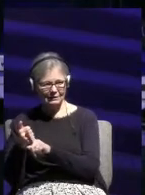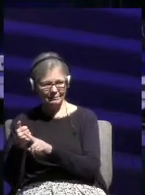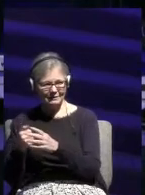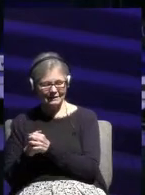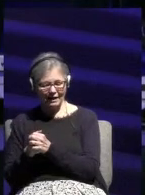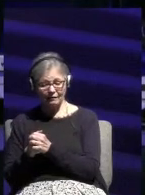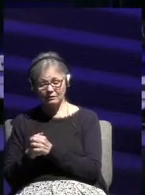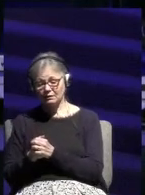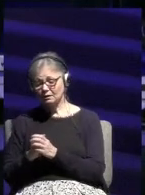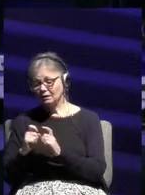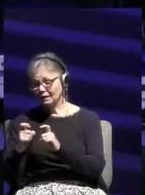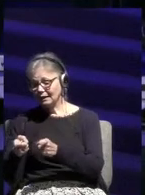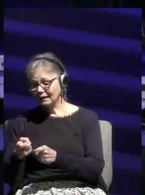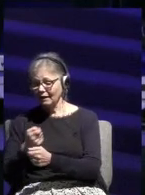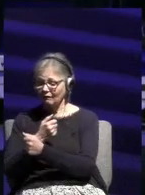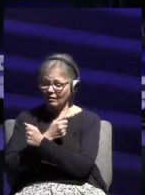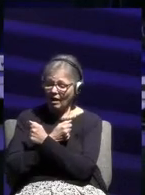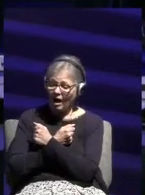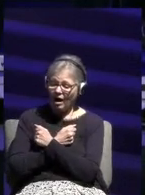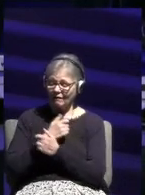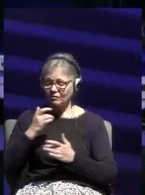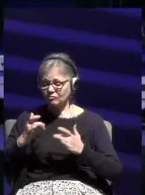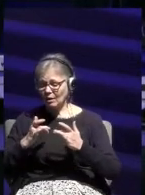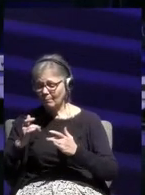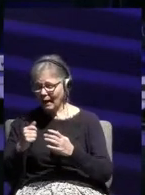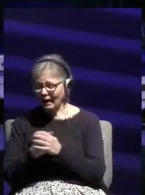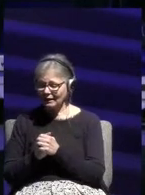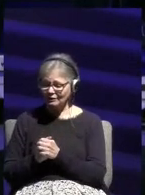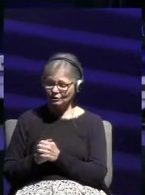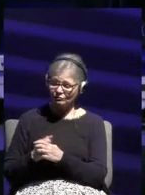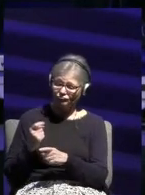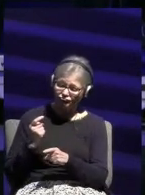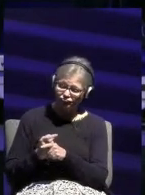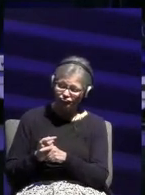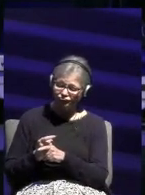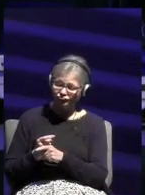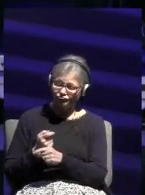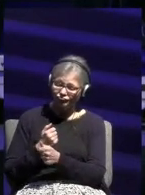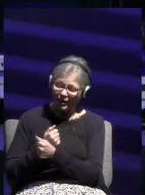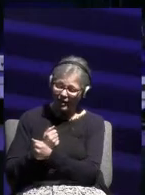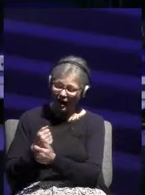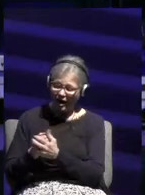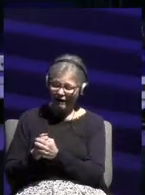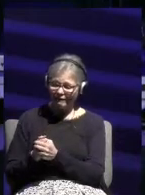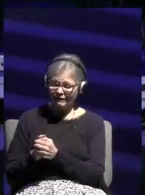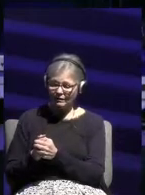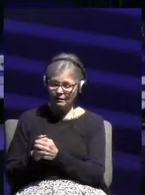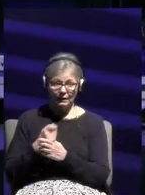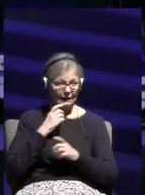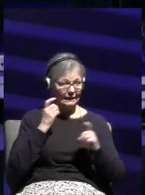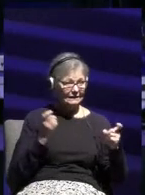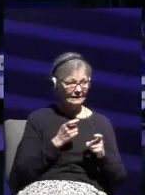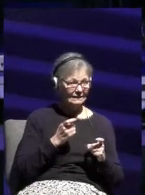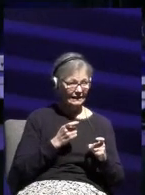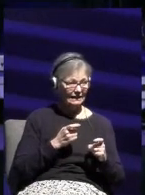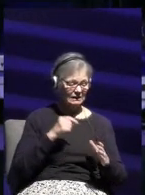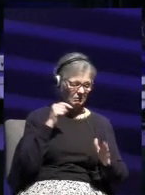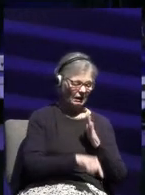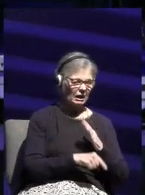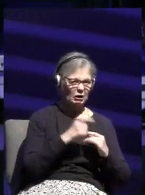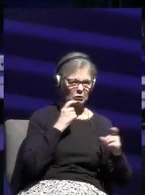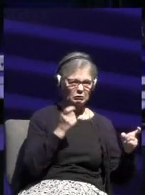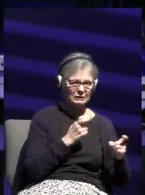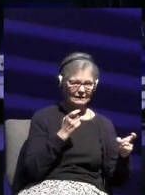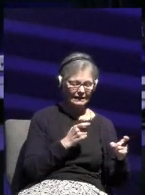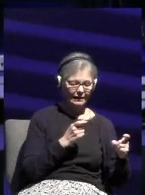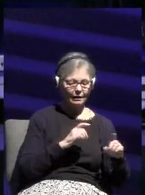with love, care, compassion, and gentleness. He'll deal with sin with the baseball bat, but he'll take the person